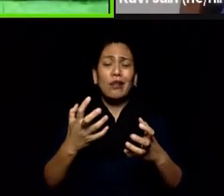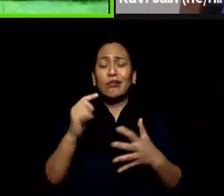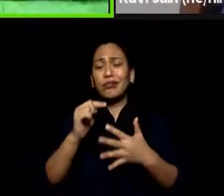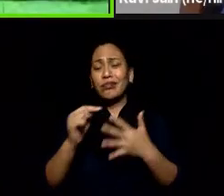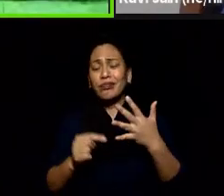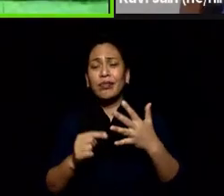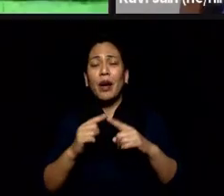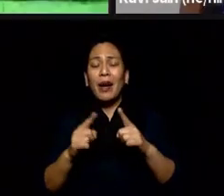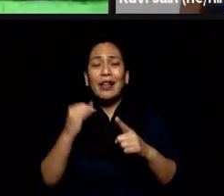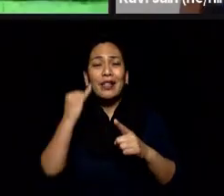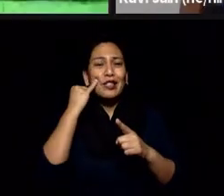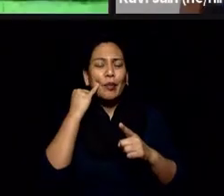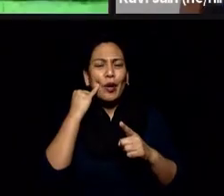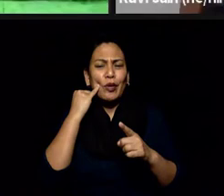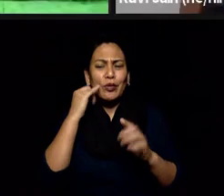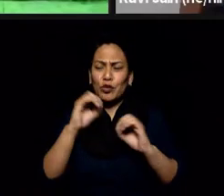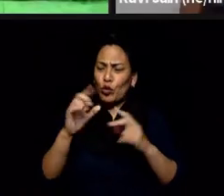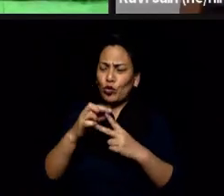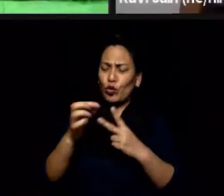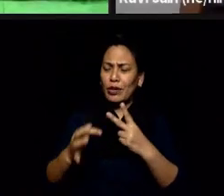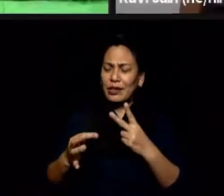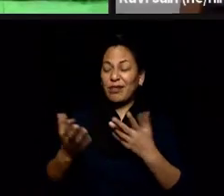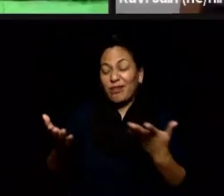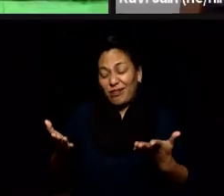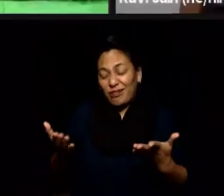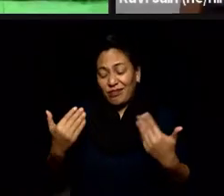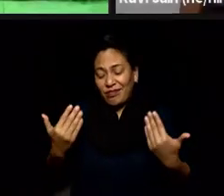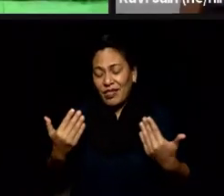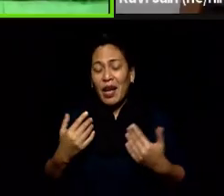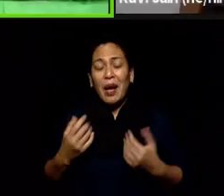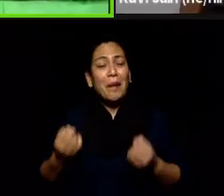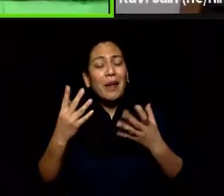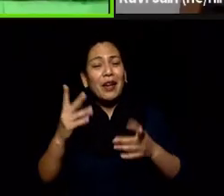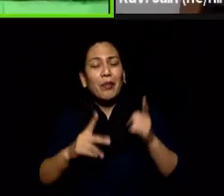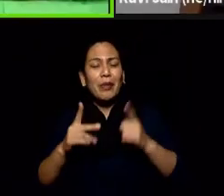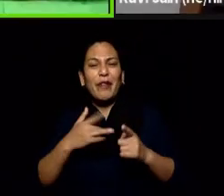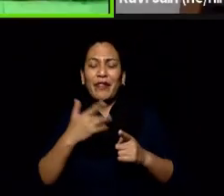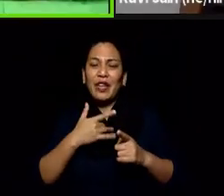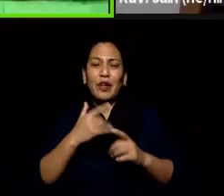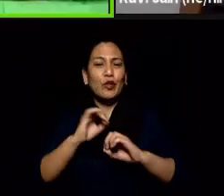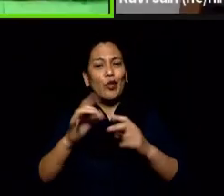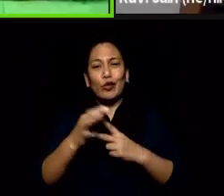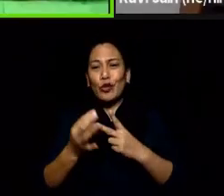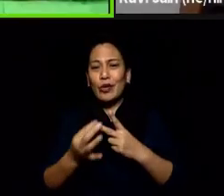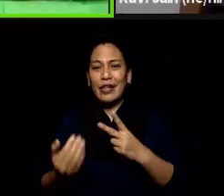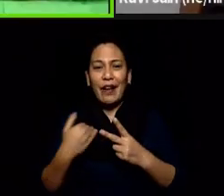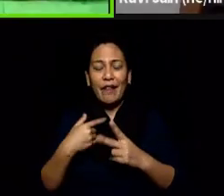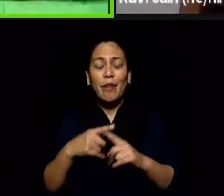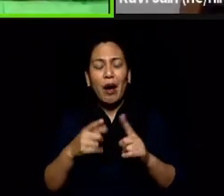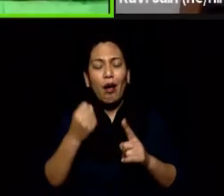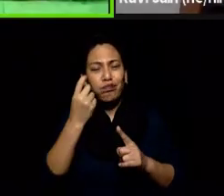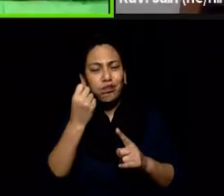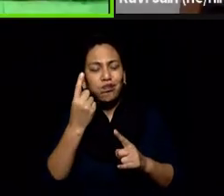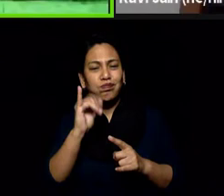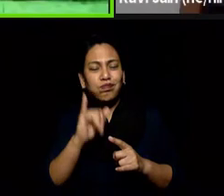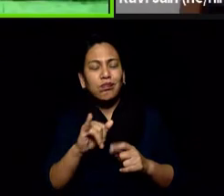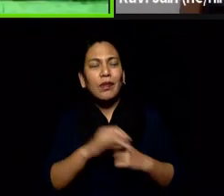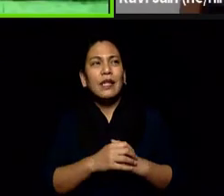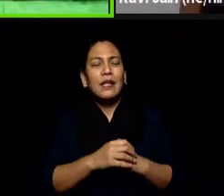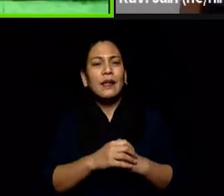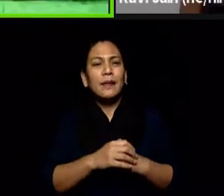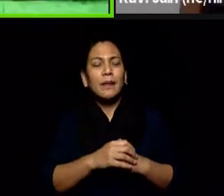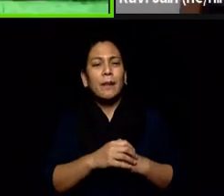have any choice, Sarah? Which, you know, so many of my friends don't feel that they have the choice. So I also understand that. And I think it comes back to